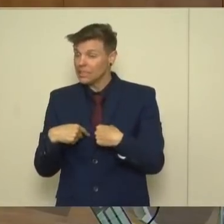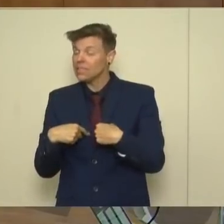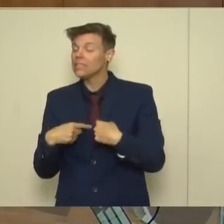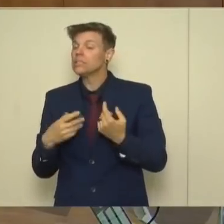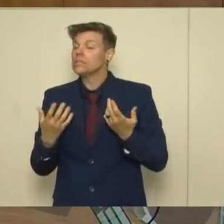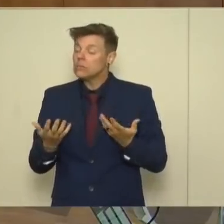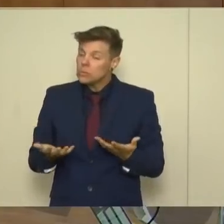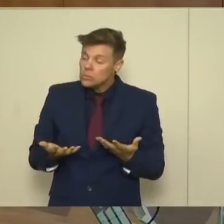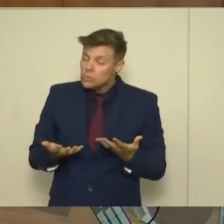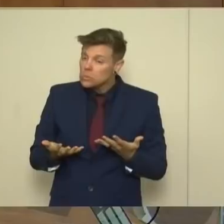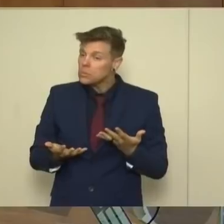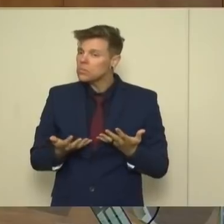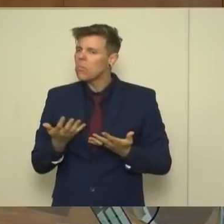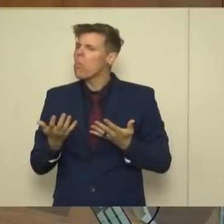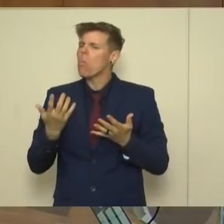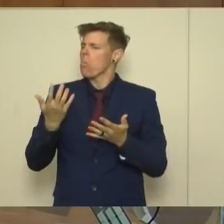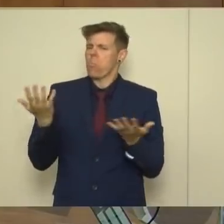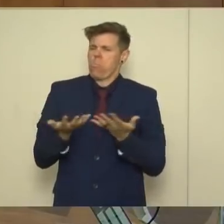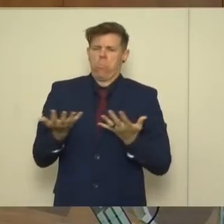colder weather.